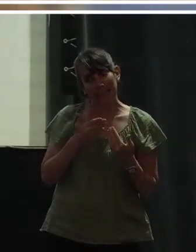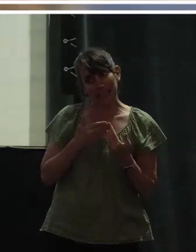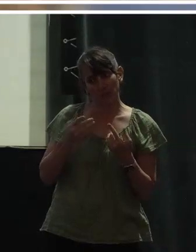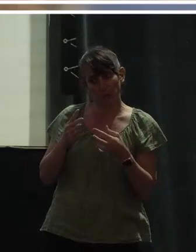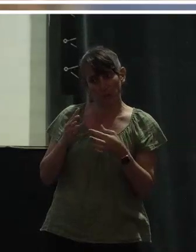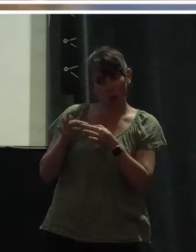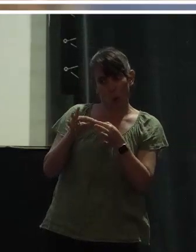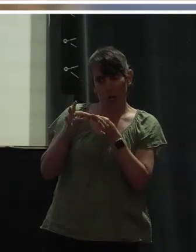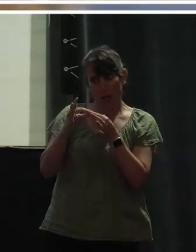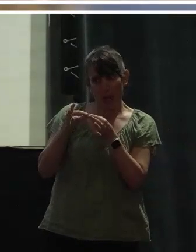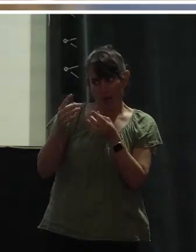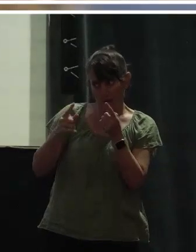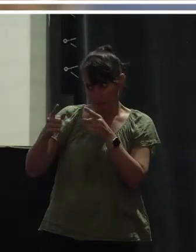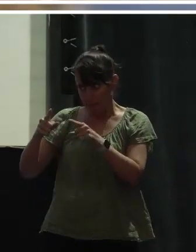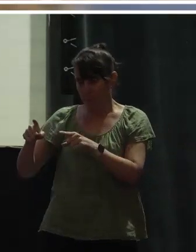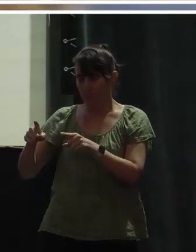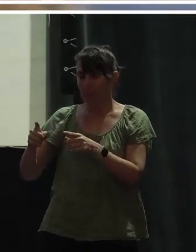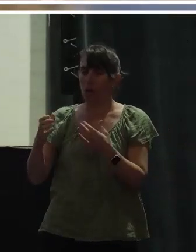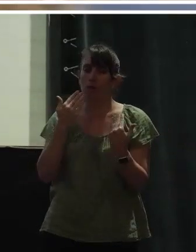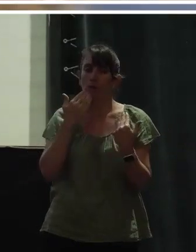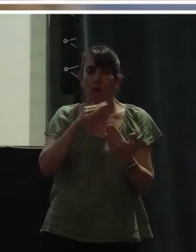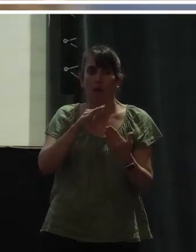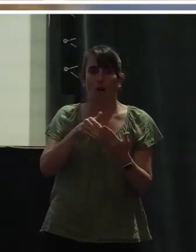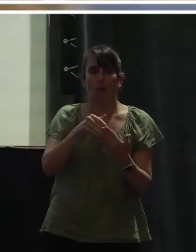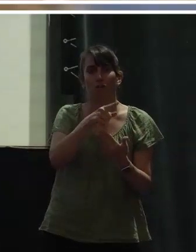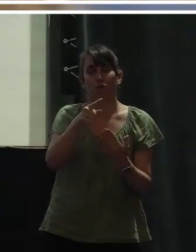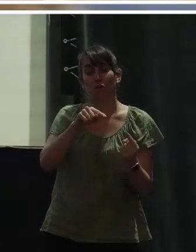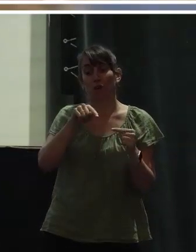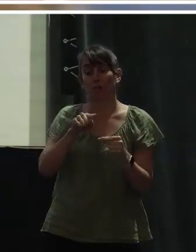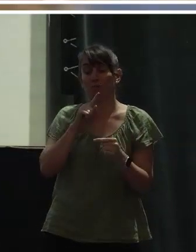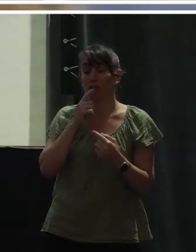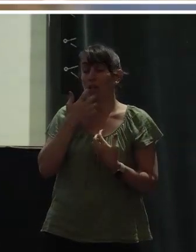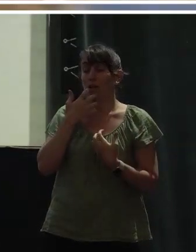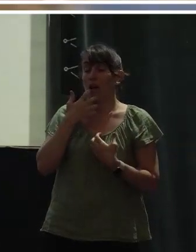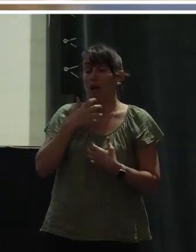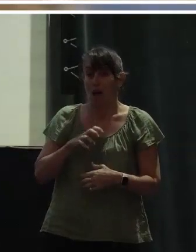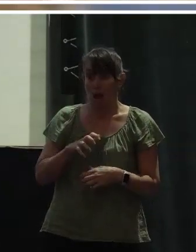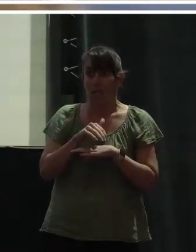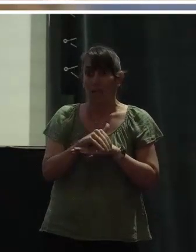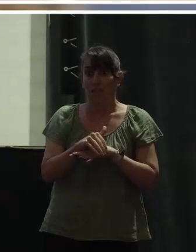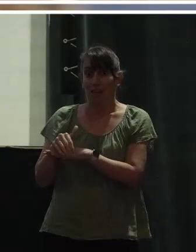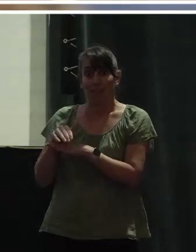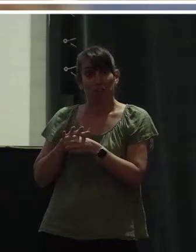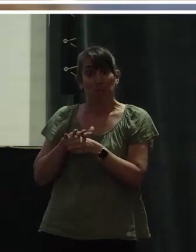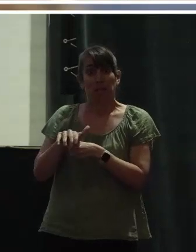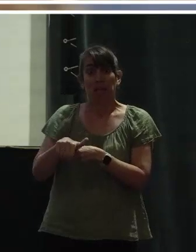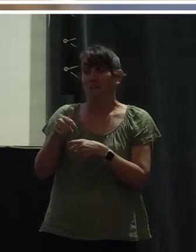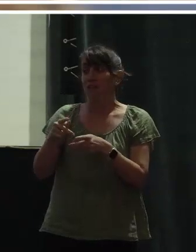to take a moment to thank all of you for coming on such a warm evening. Could be plenty of other places